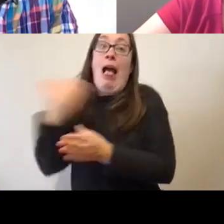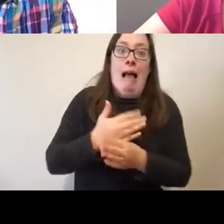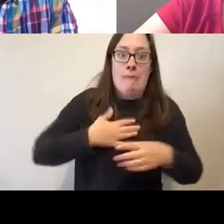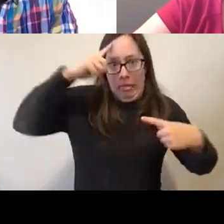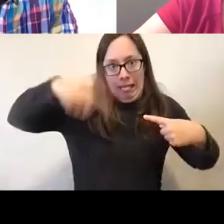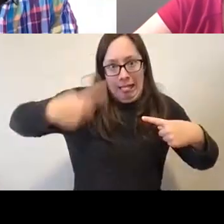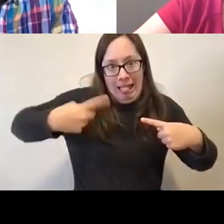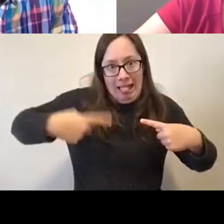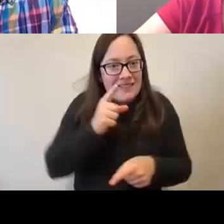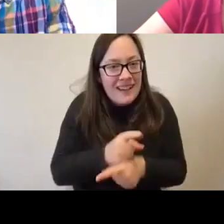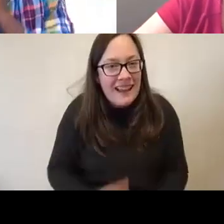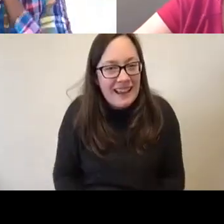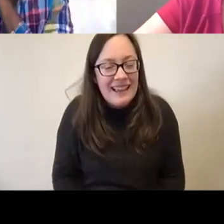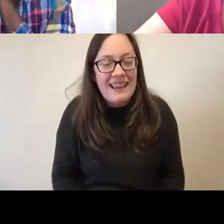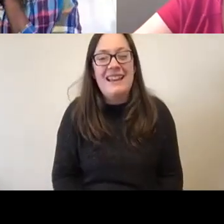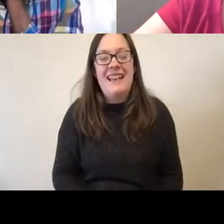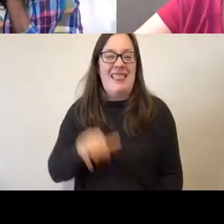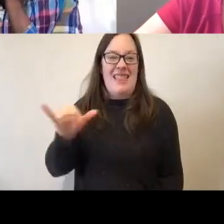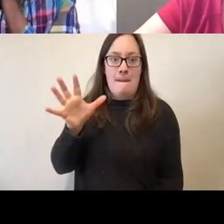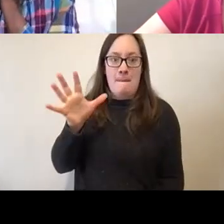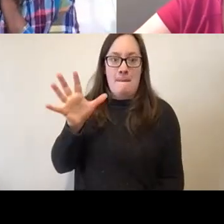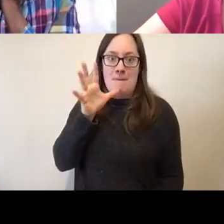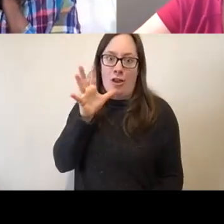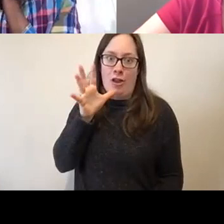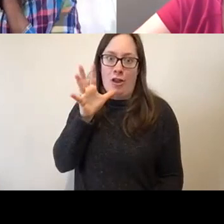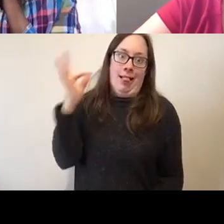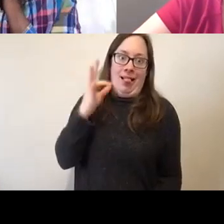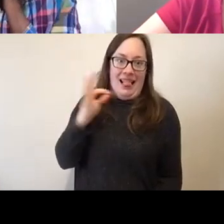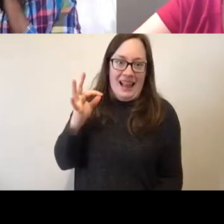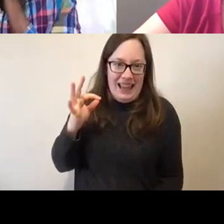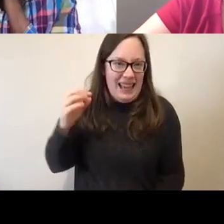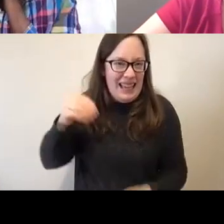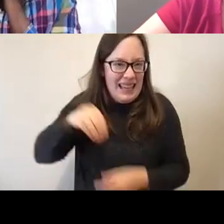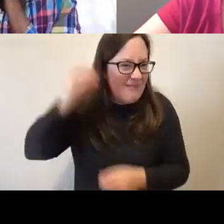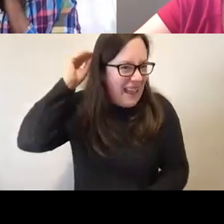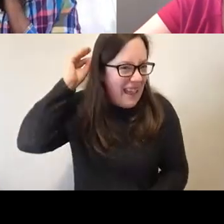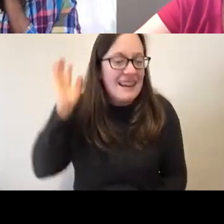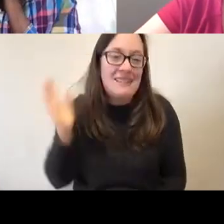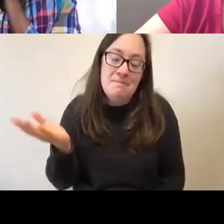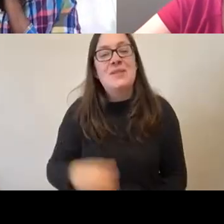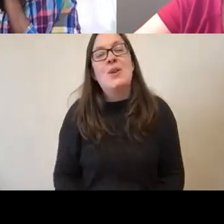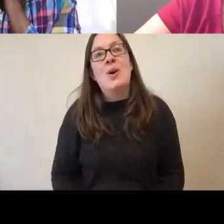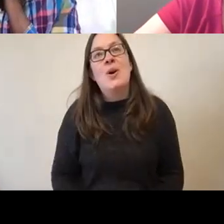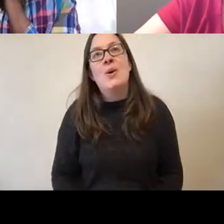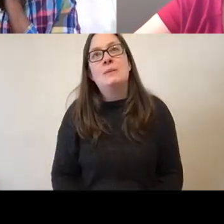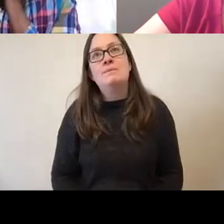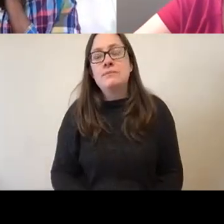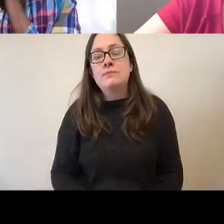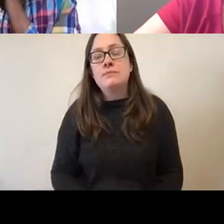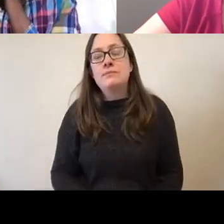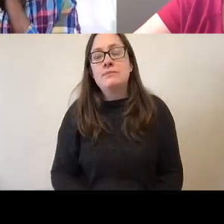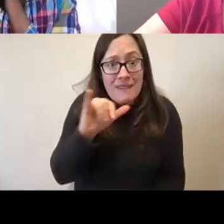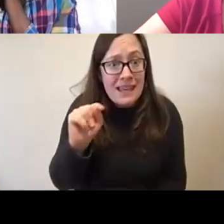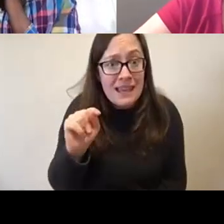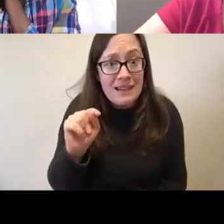head. But yeah, a lot of the times I do feel like I'm just faking it and just being really confident going into the room. I